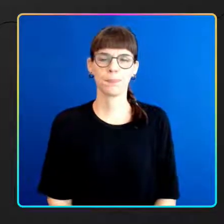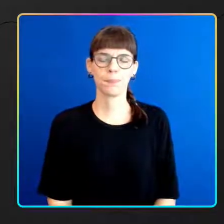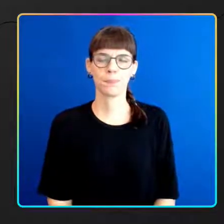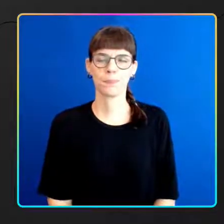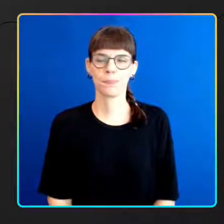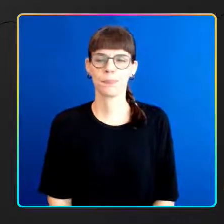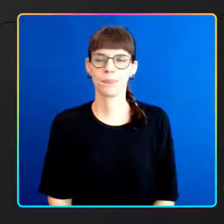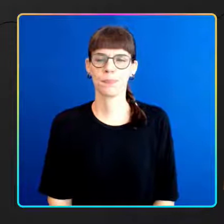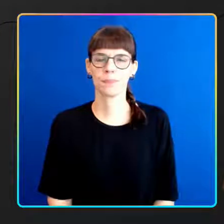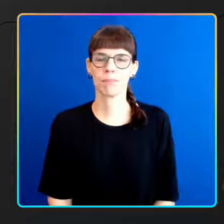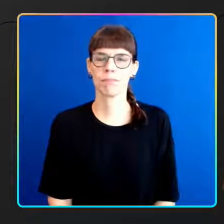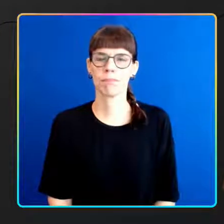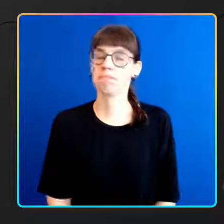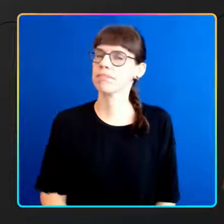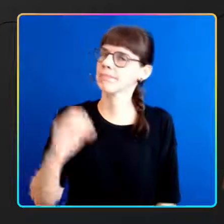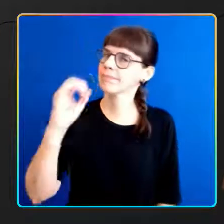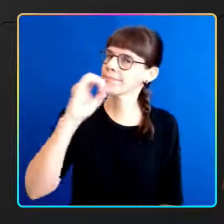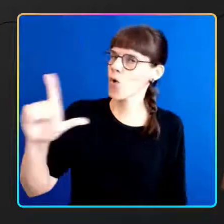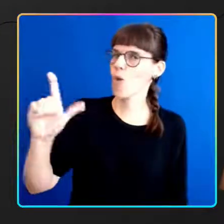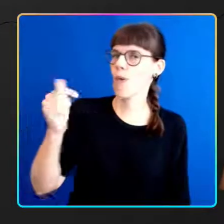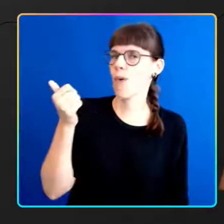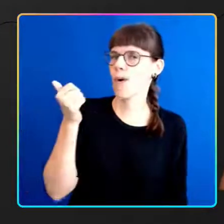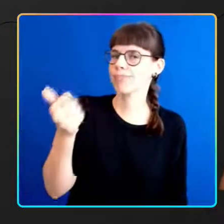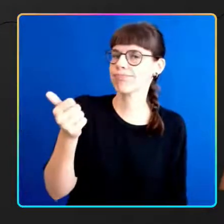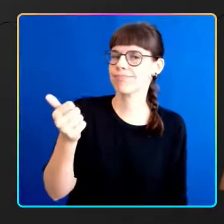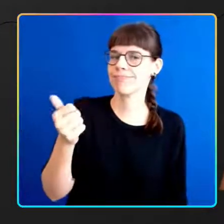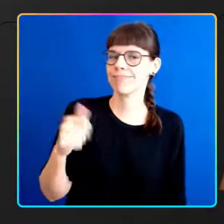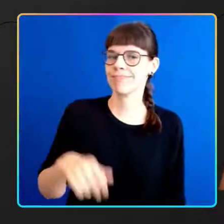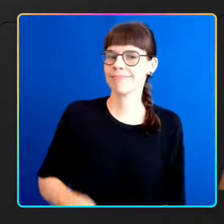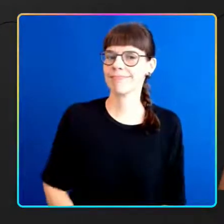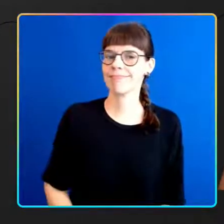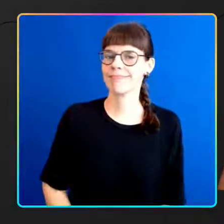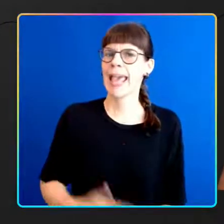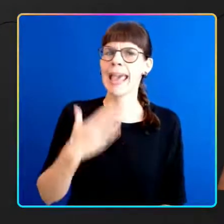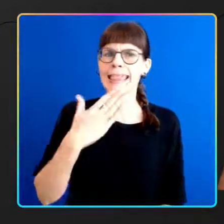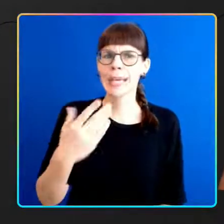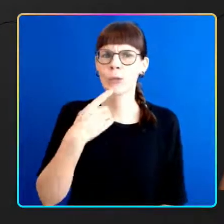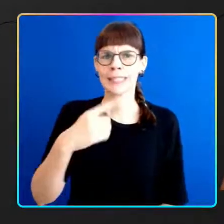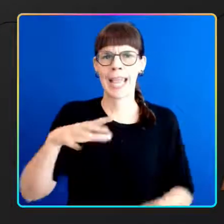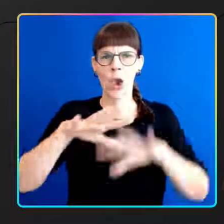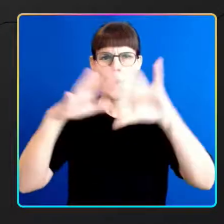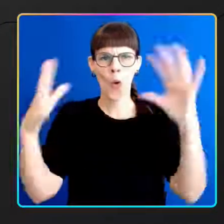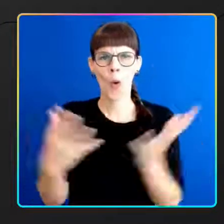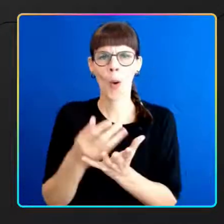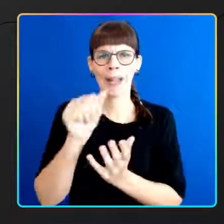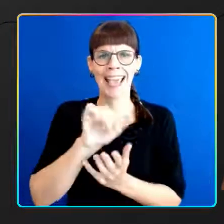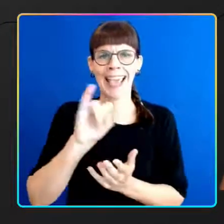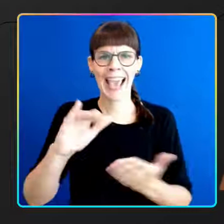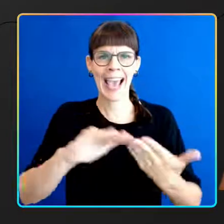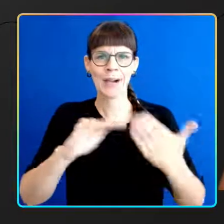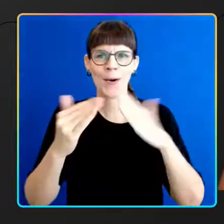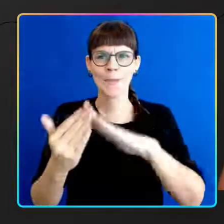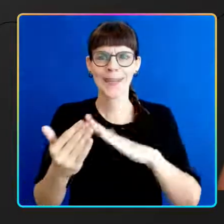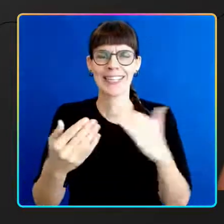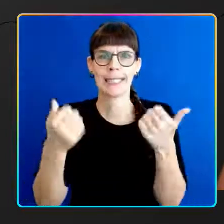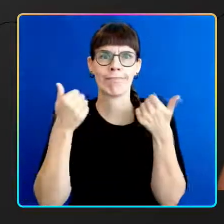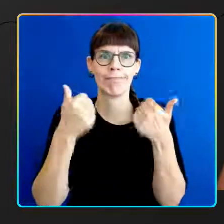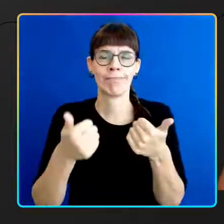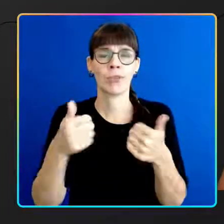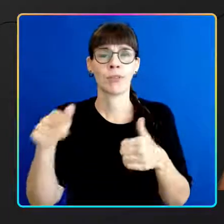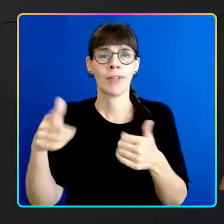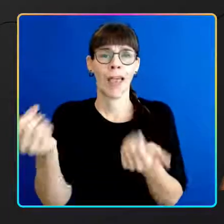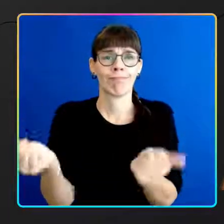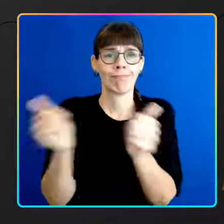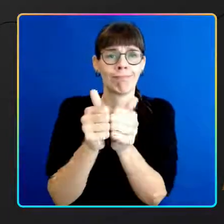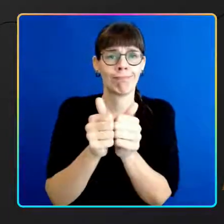Oh, that is so cool. And thank you for calling out the Global AI community. We're always really happy to have you co-organize the events.